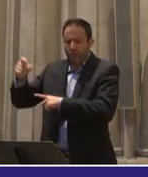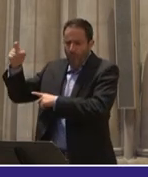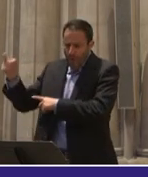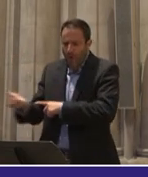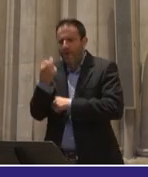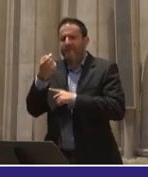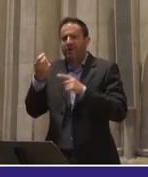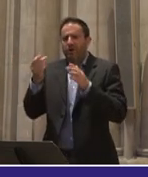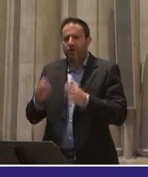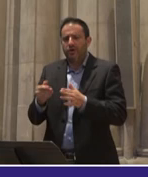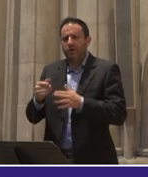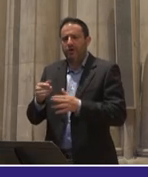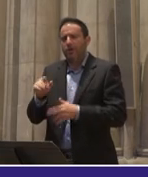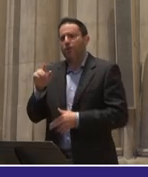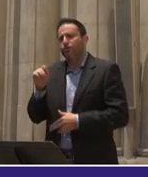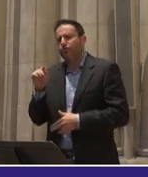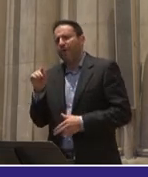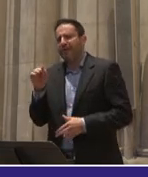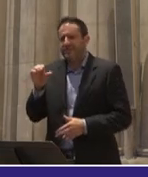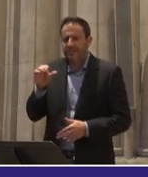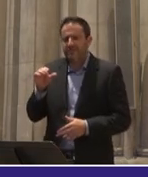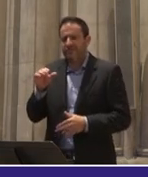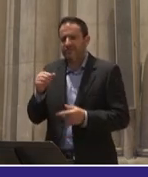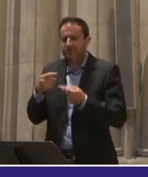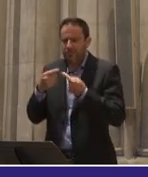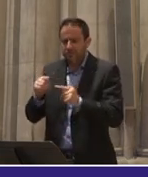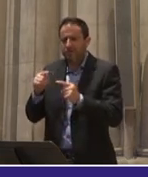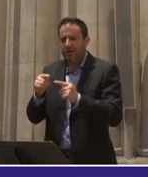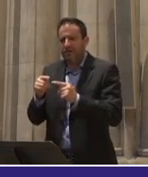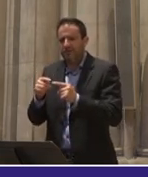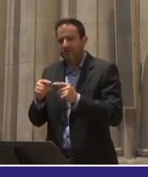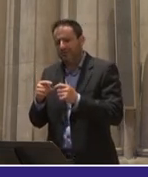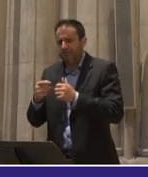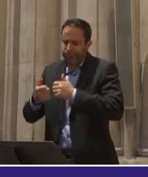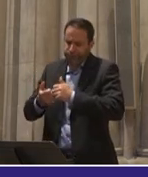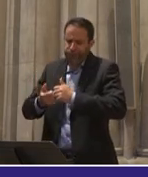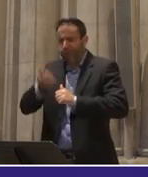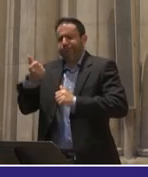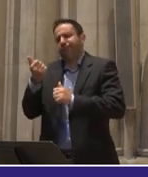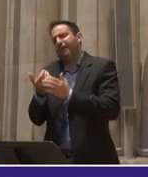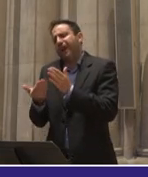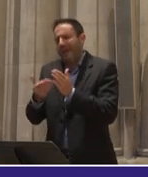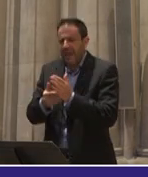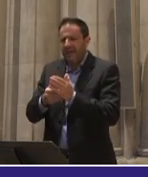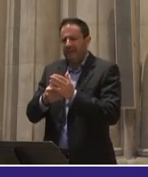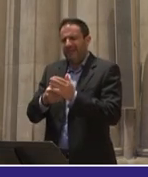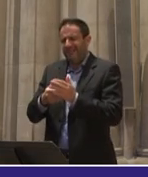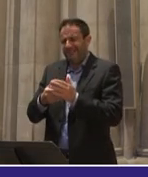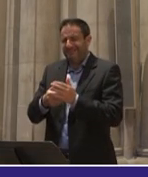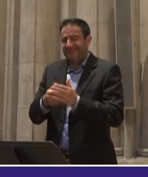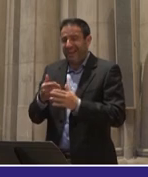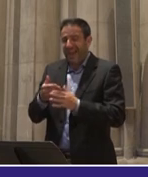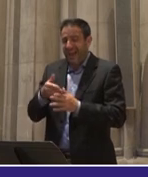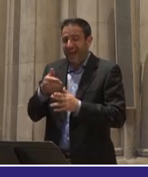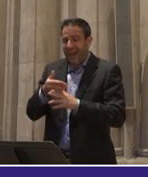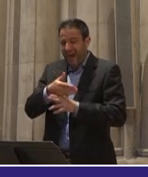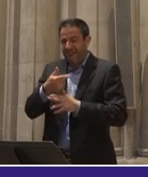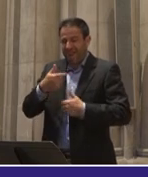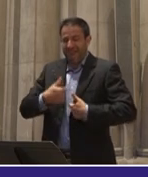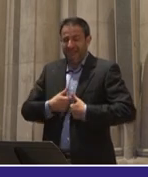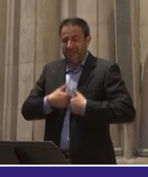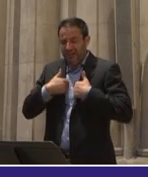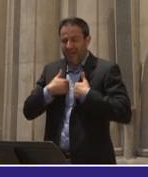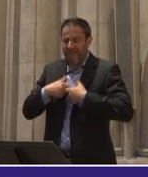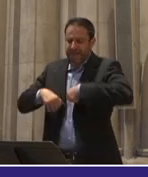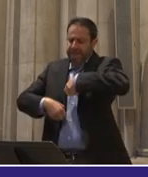century who's attempting to make a comeback after his life hit rock bottom as a result of what he experienced